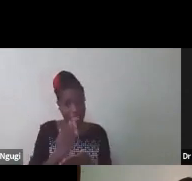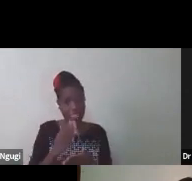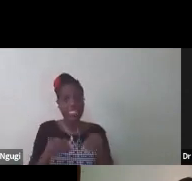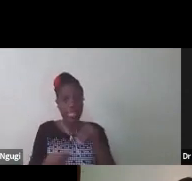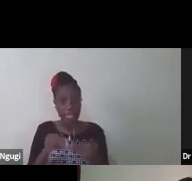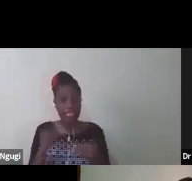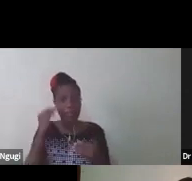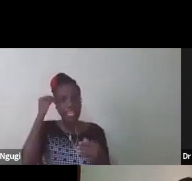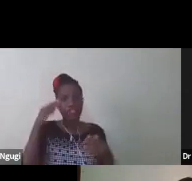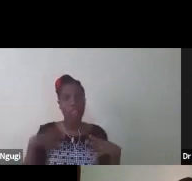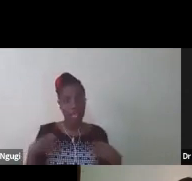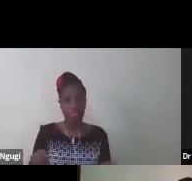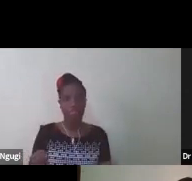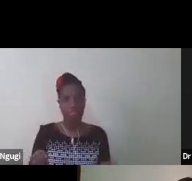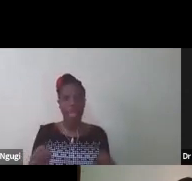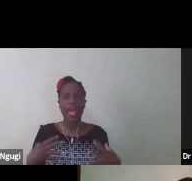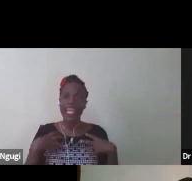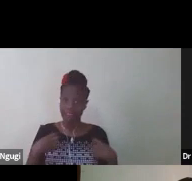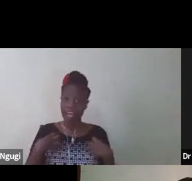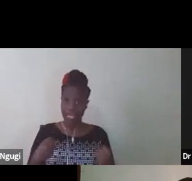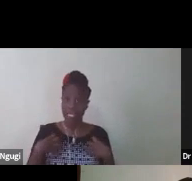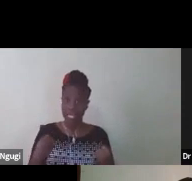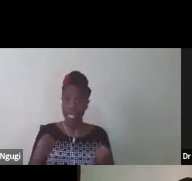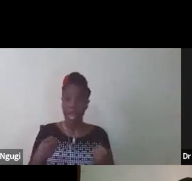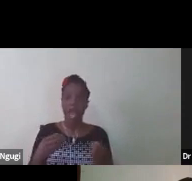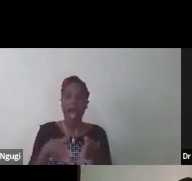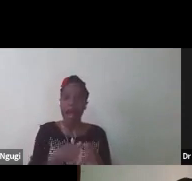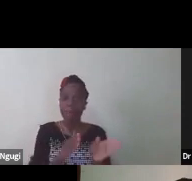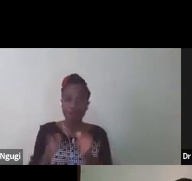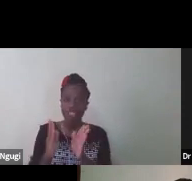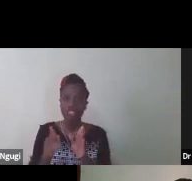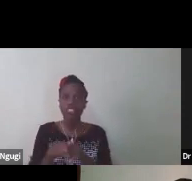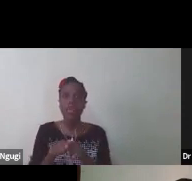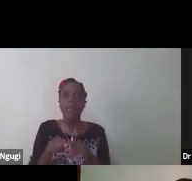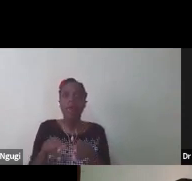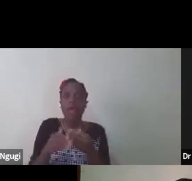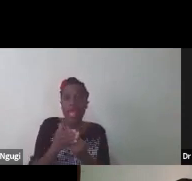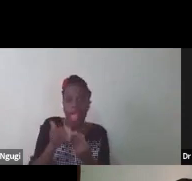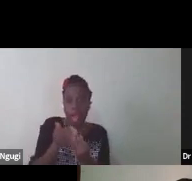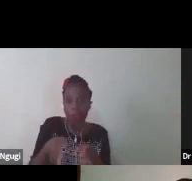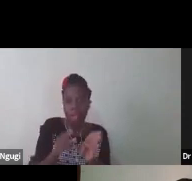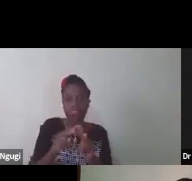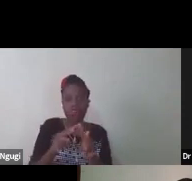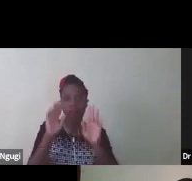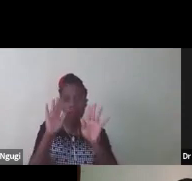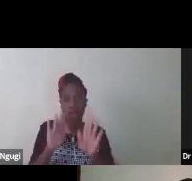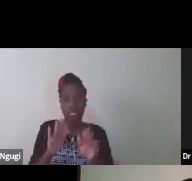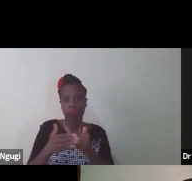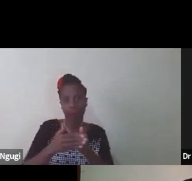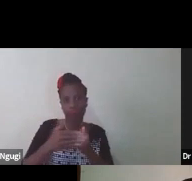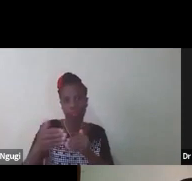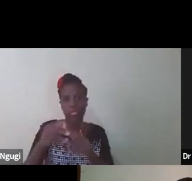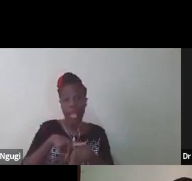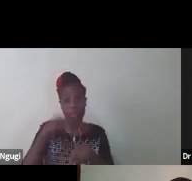health, recovery approach, the humane way of addressing issues must be very critical as we address the COVID. If